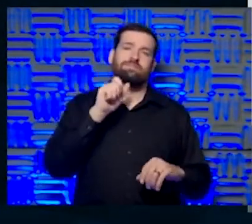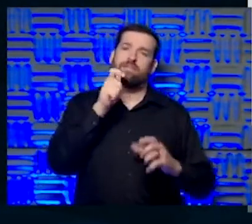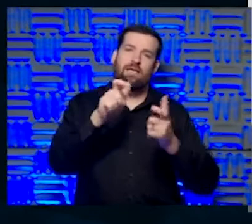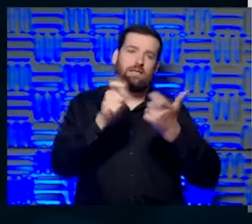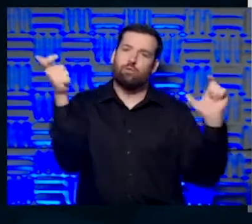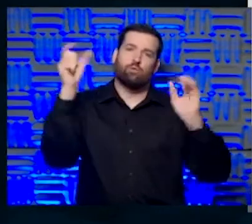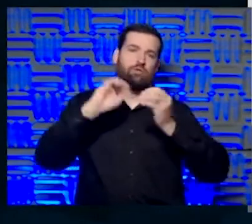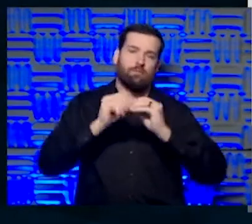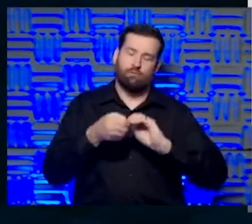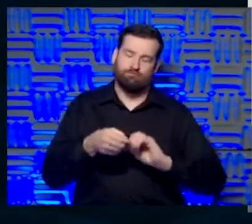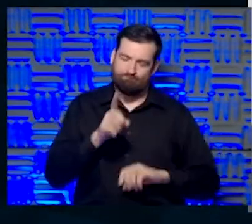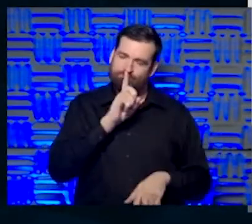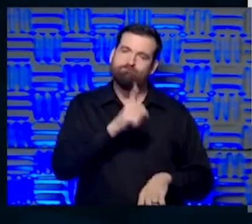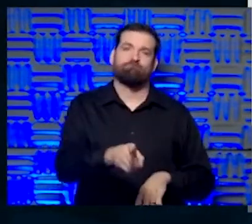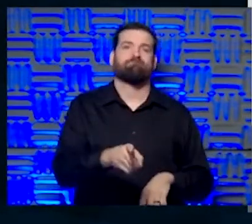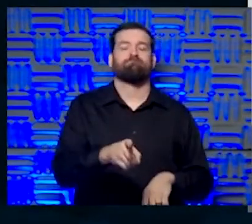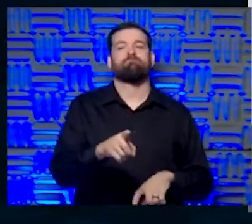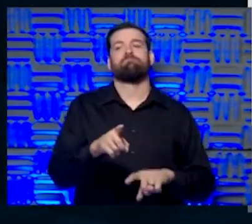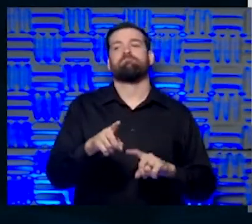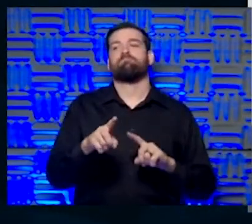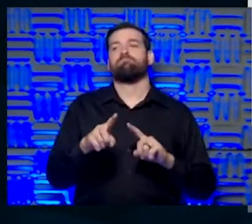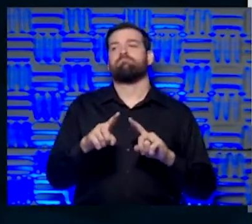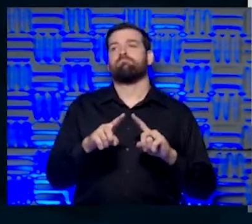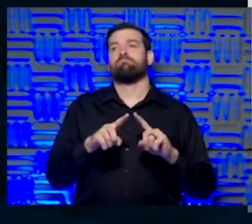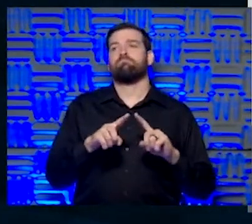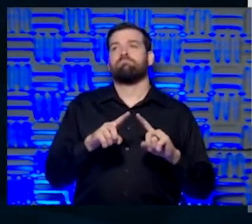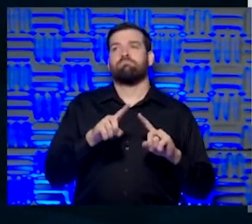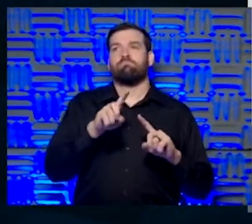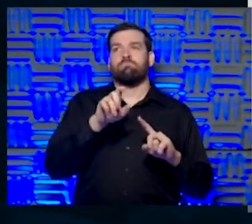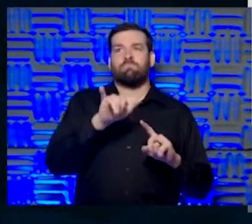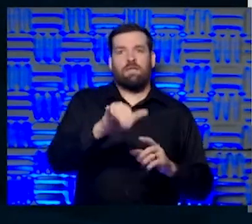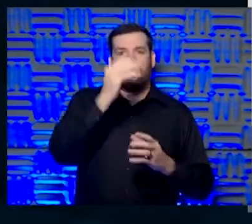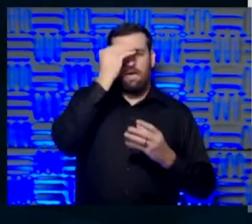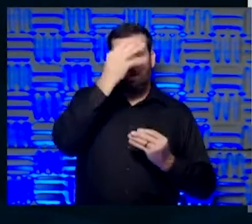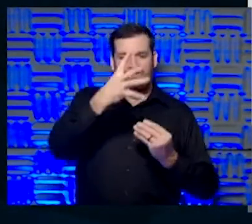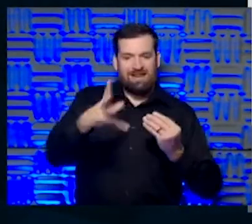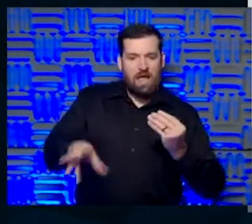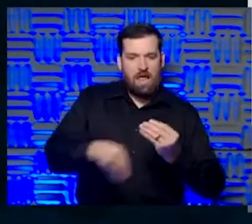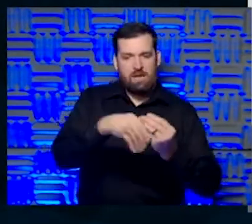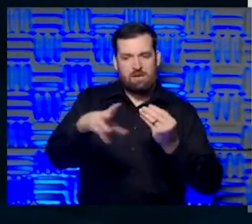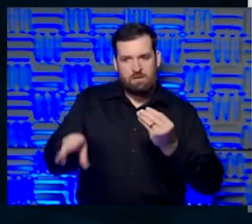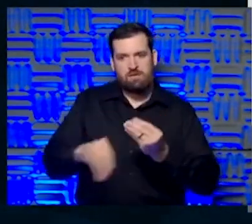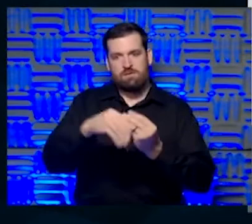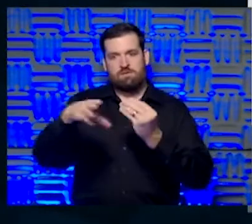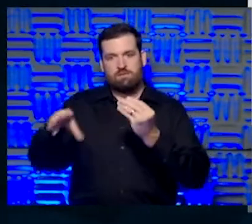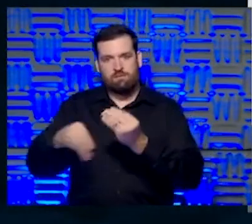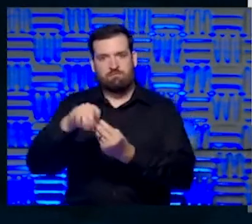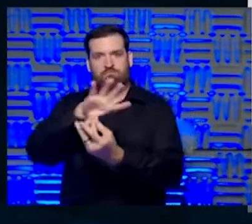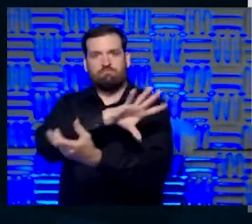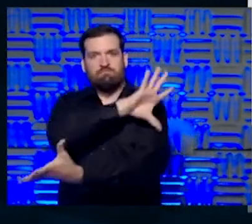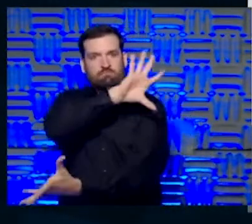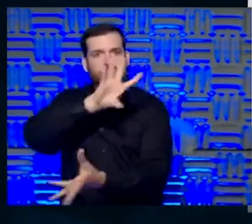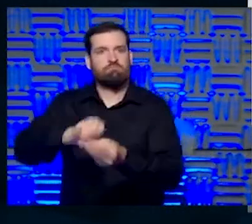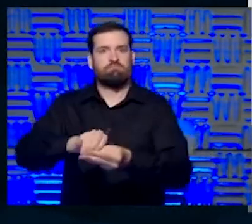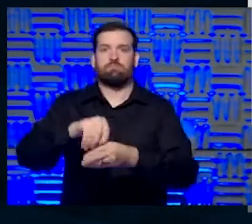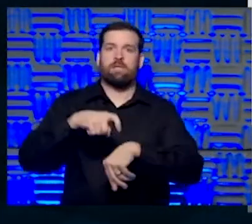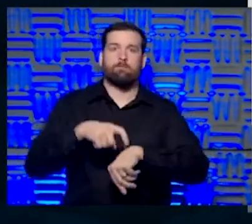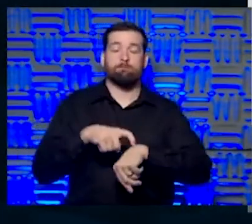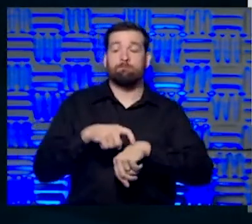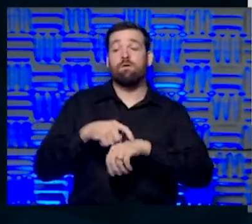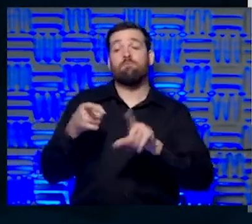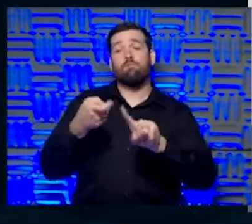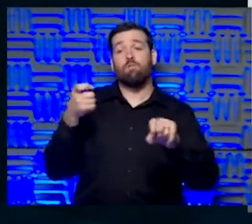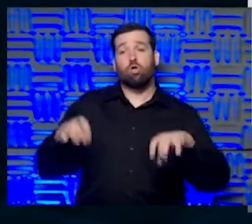That's true. It's adding to it's. The data is additive over time, and the data out of Australia